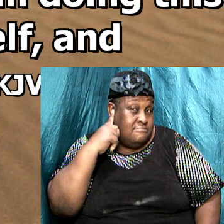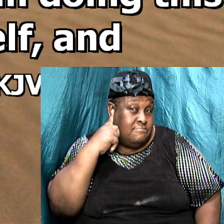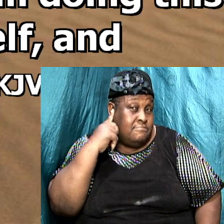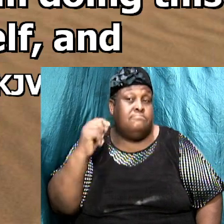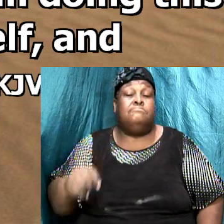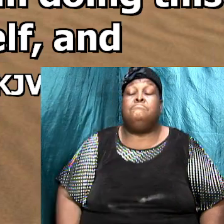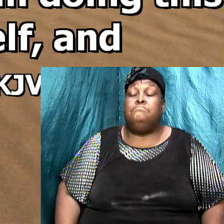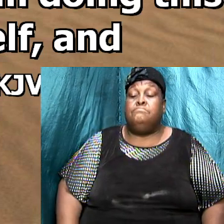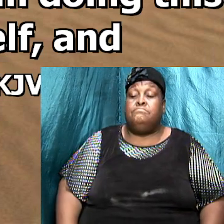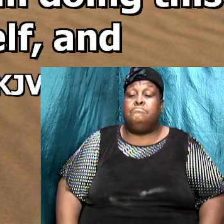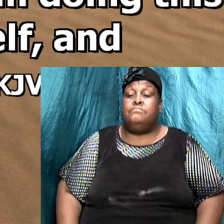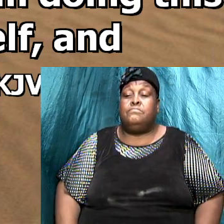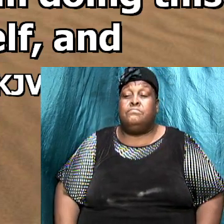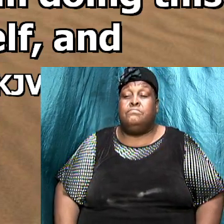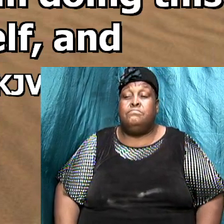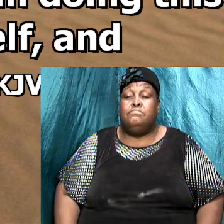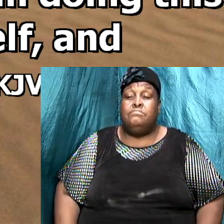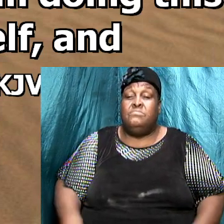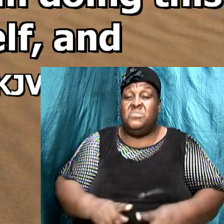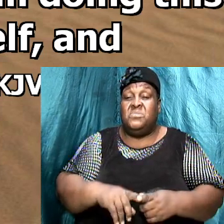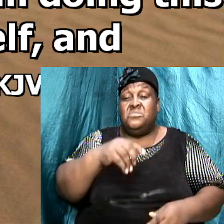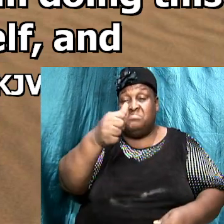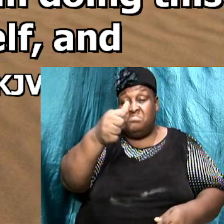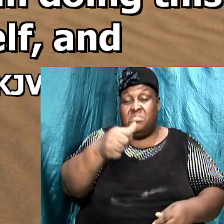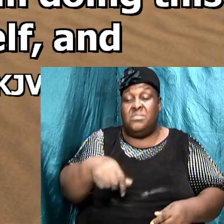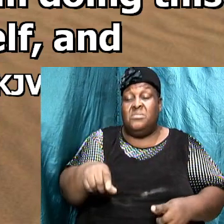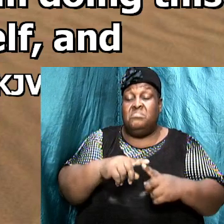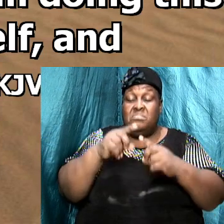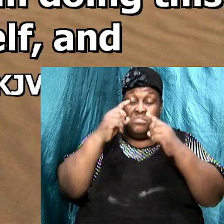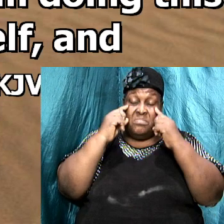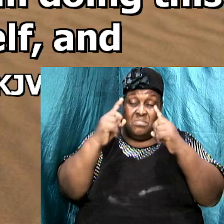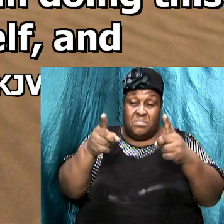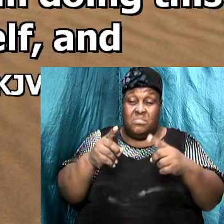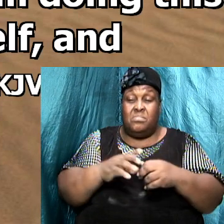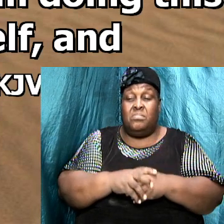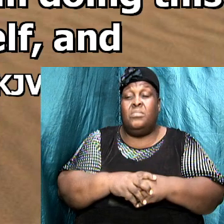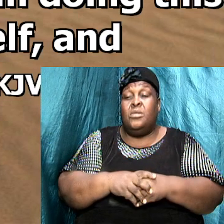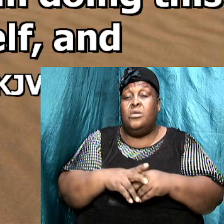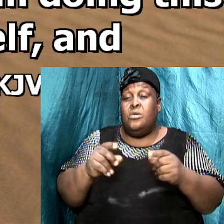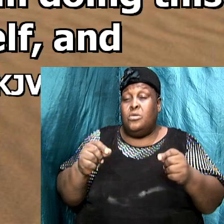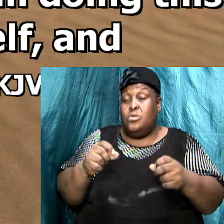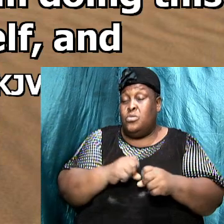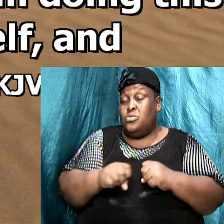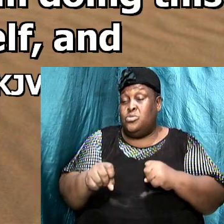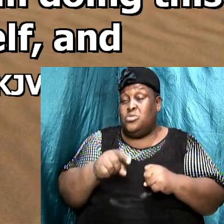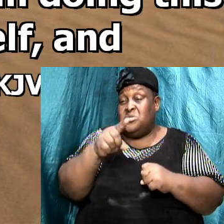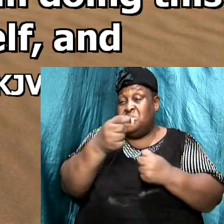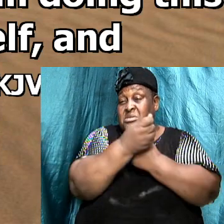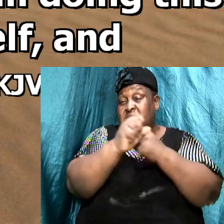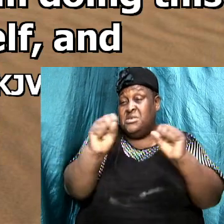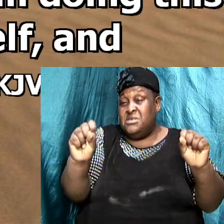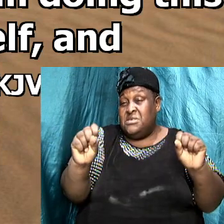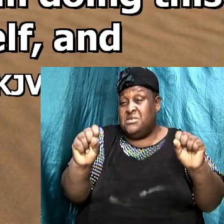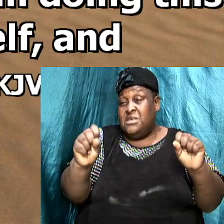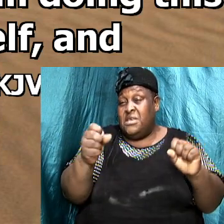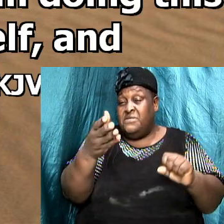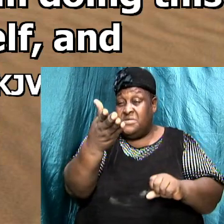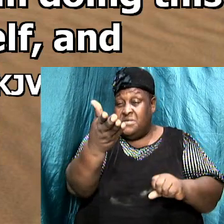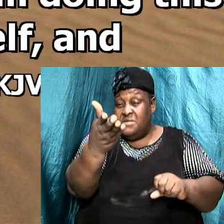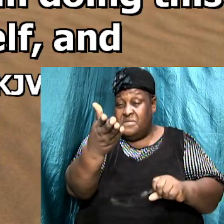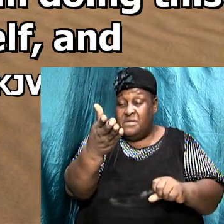unto thyself and unto the doctrine, for in doing so you shall save yourself and